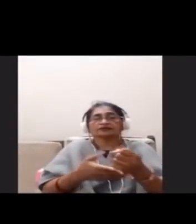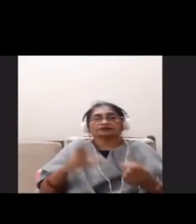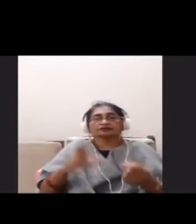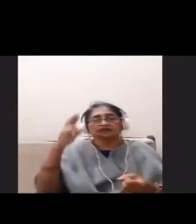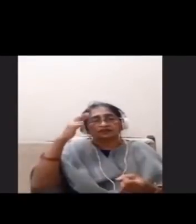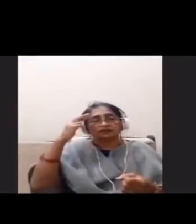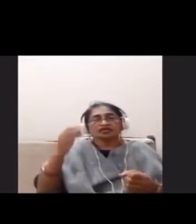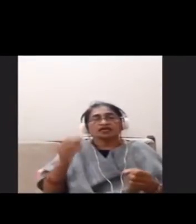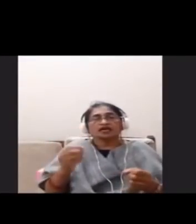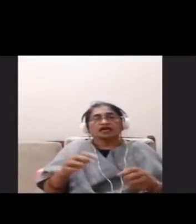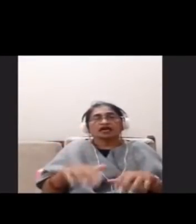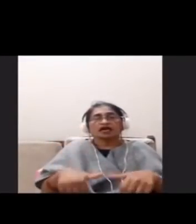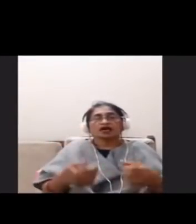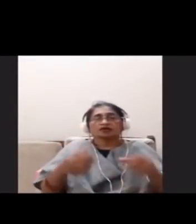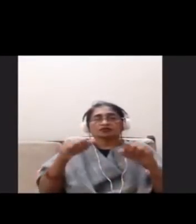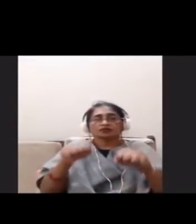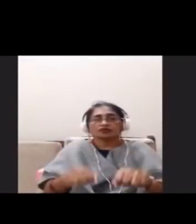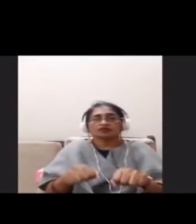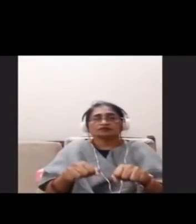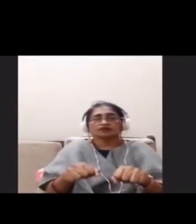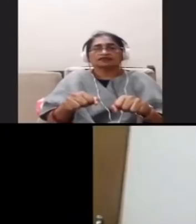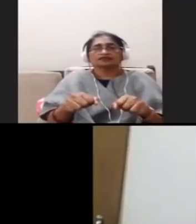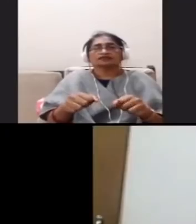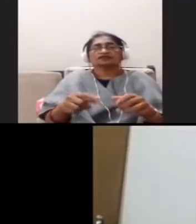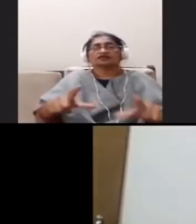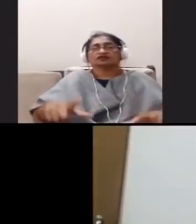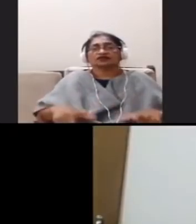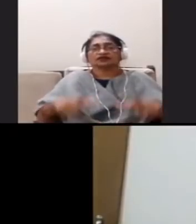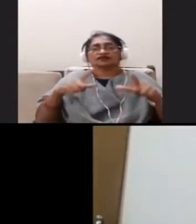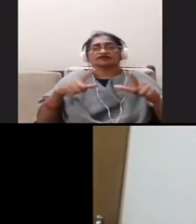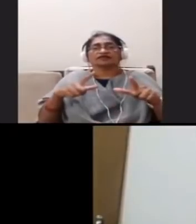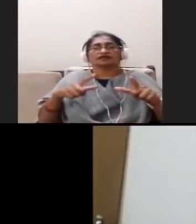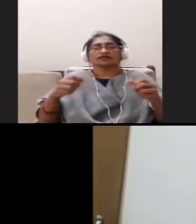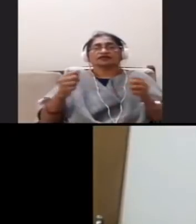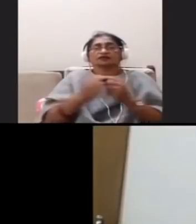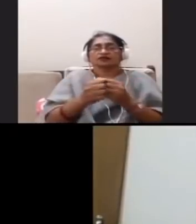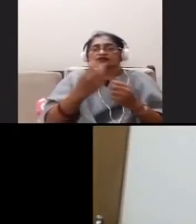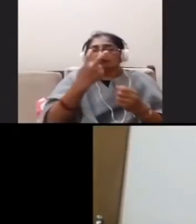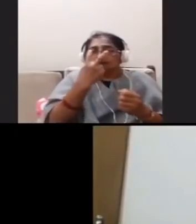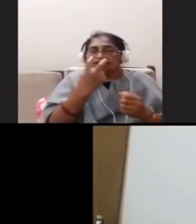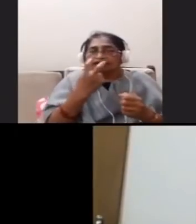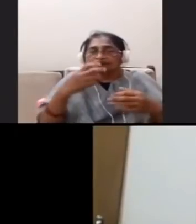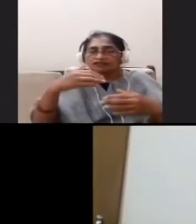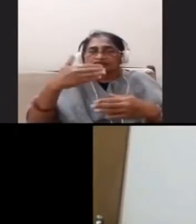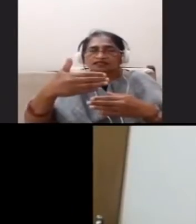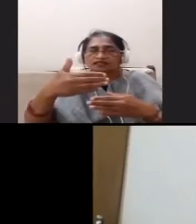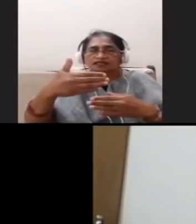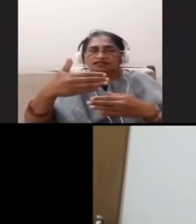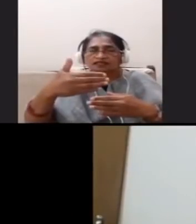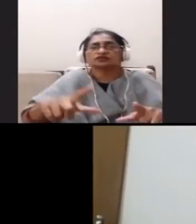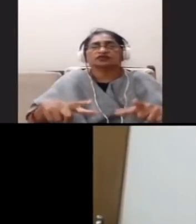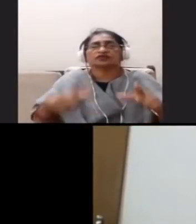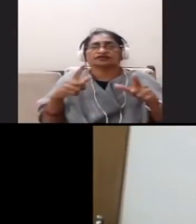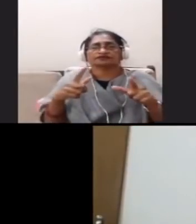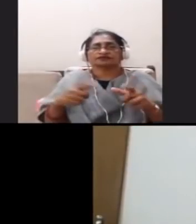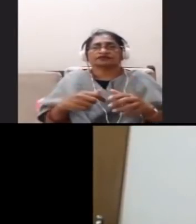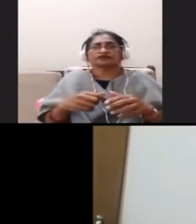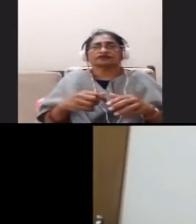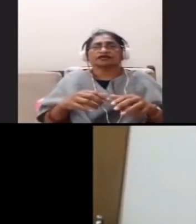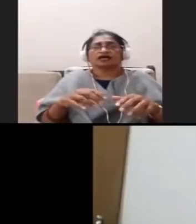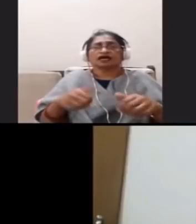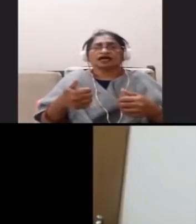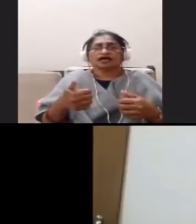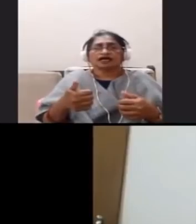potential and possibilities of living life with blindness. Mr. George's SCORE Foundation launched Project